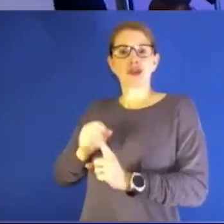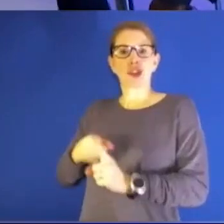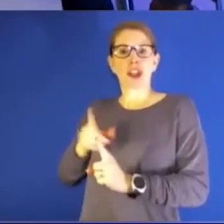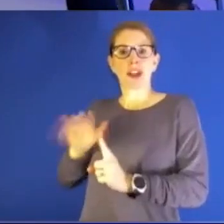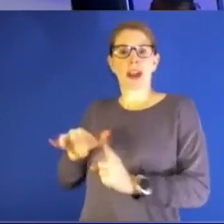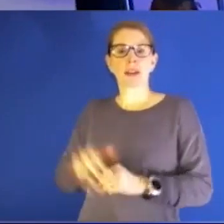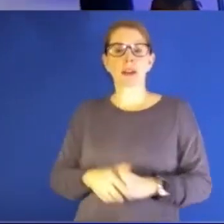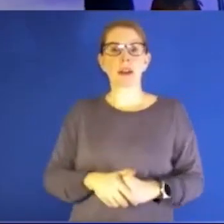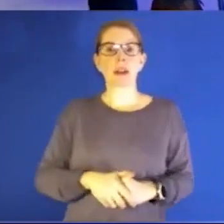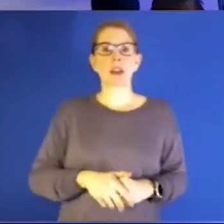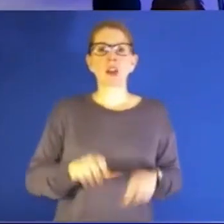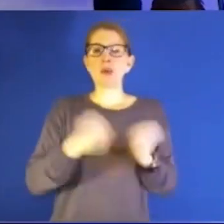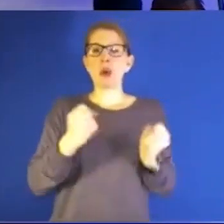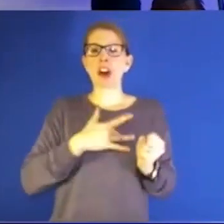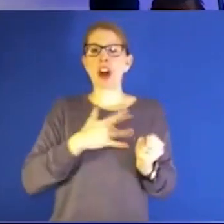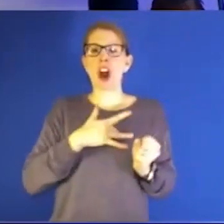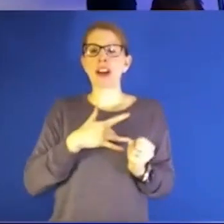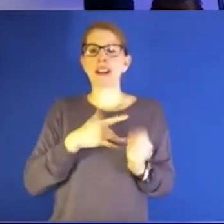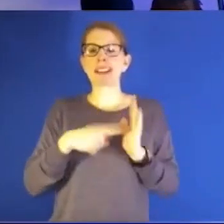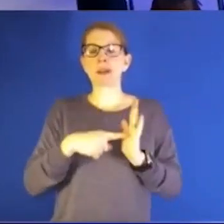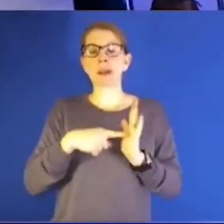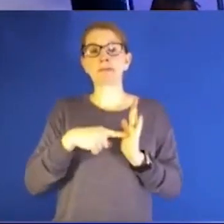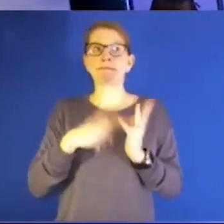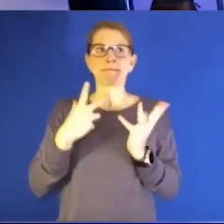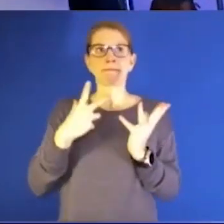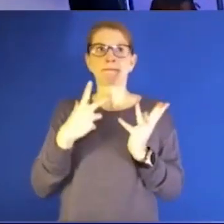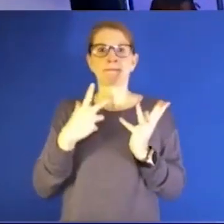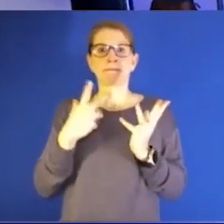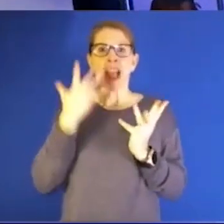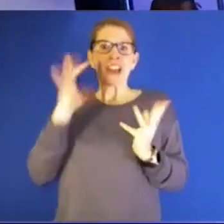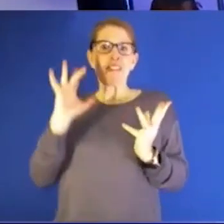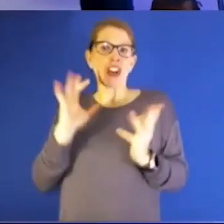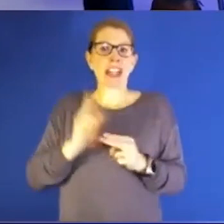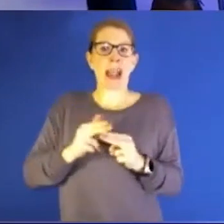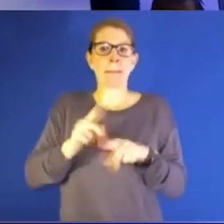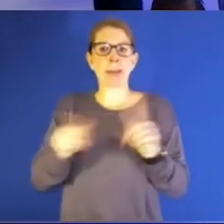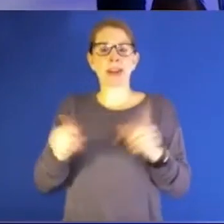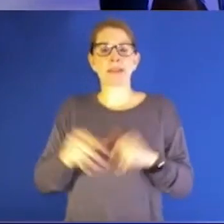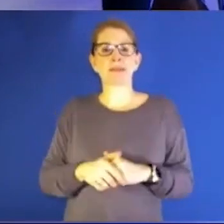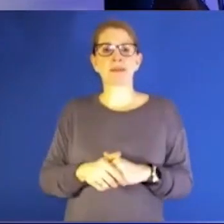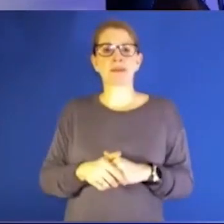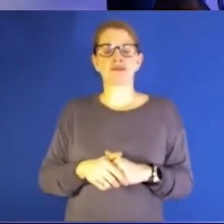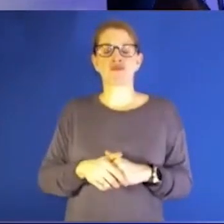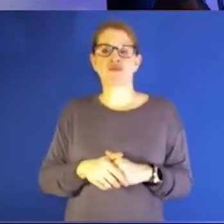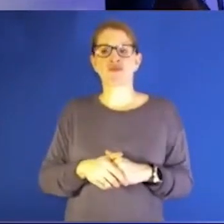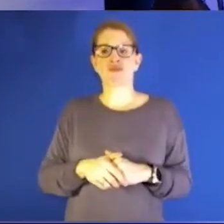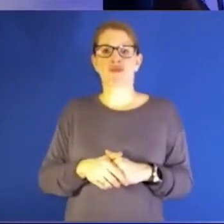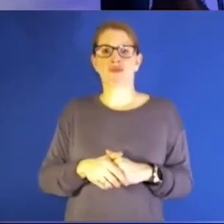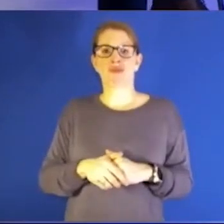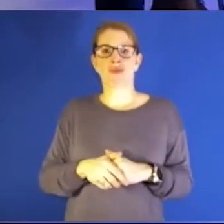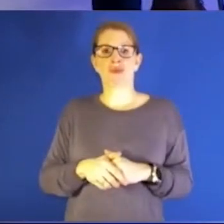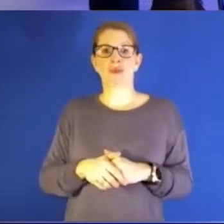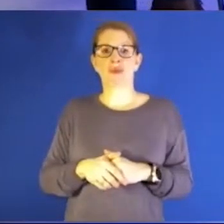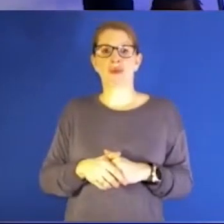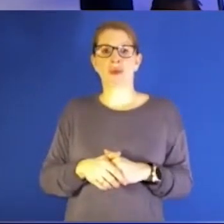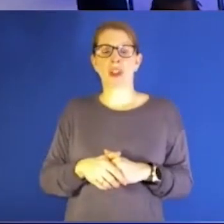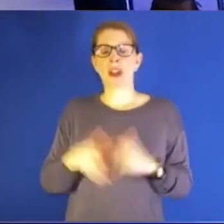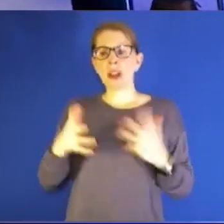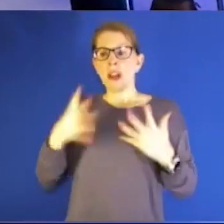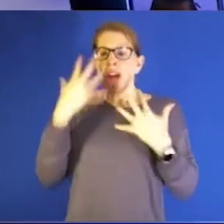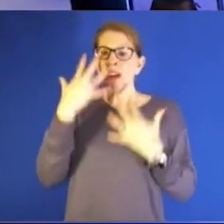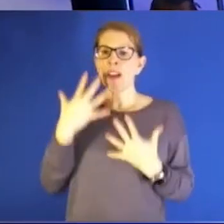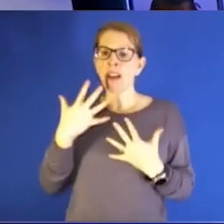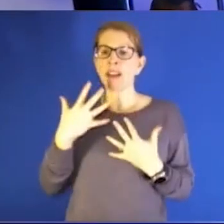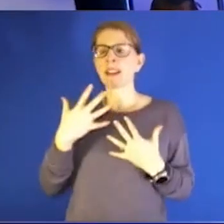syndrome is a clever name, but this can come on not just from the morning of a broken heart, but also